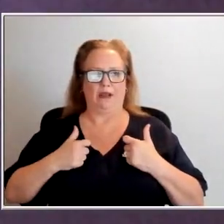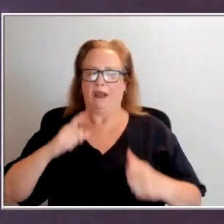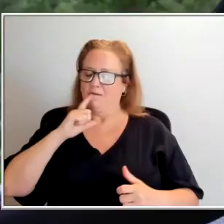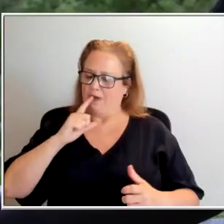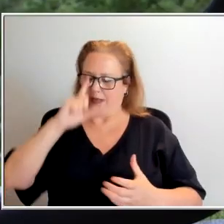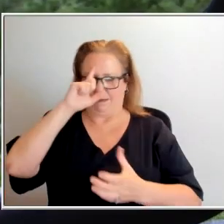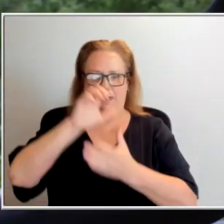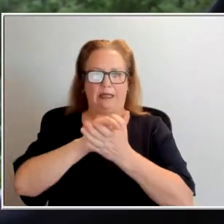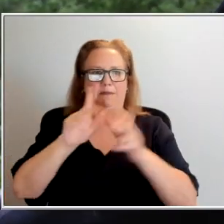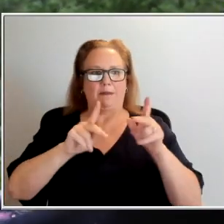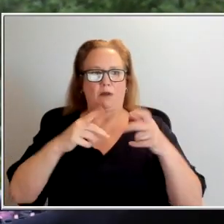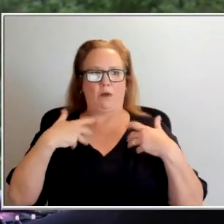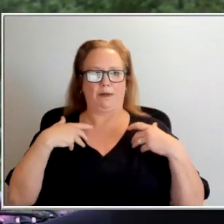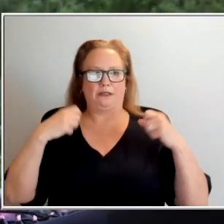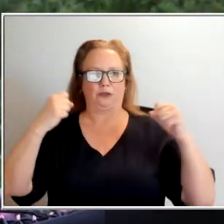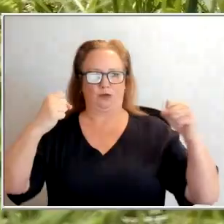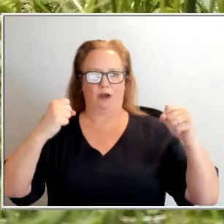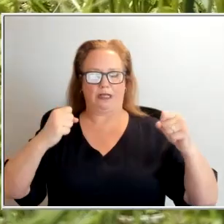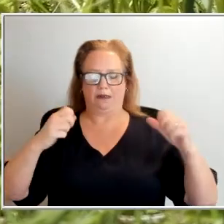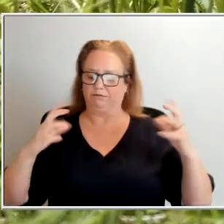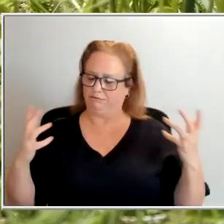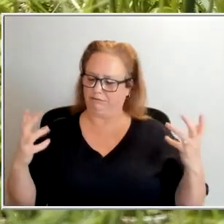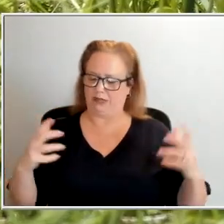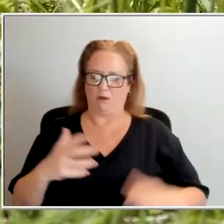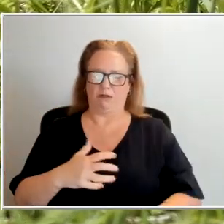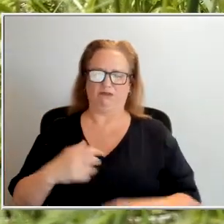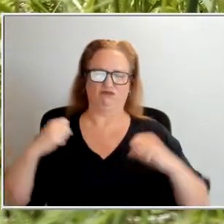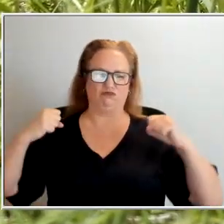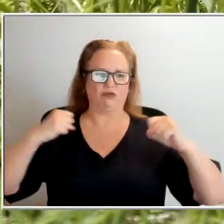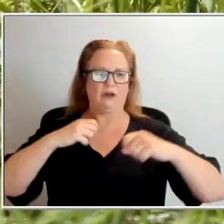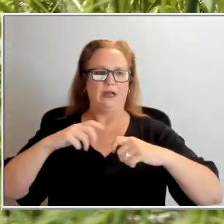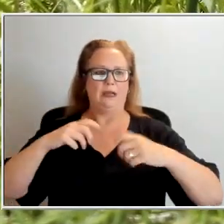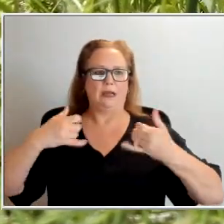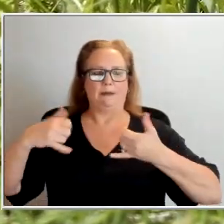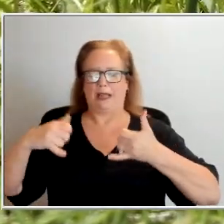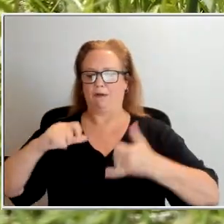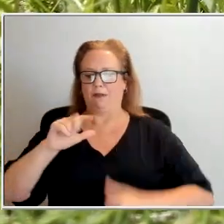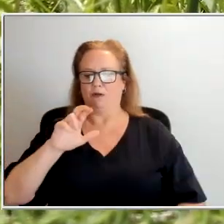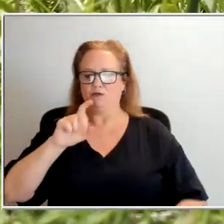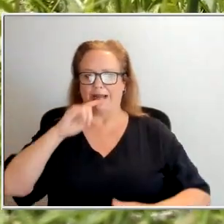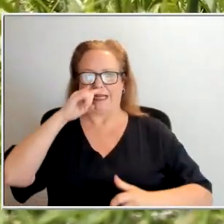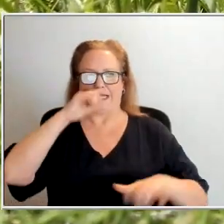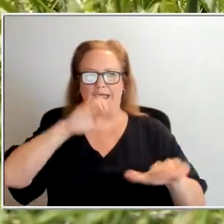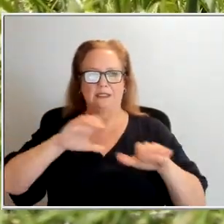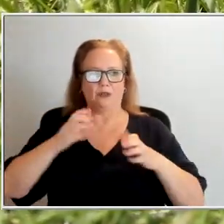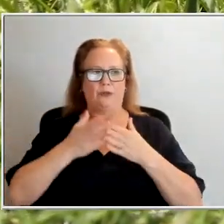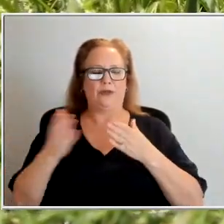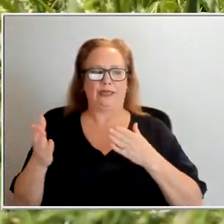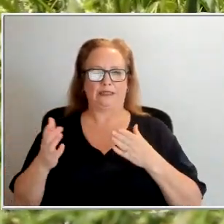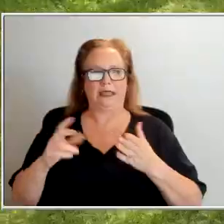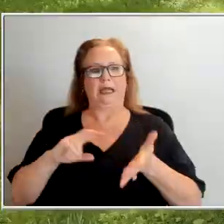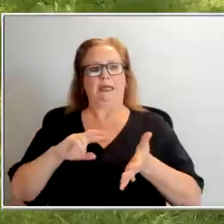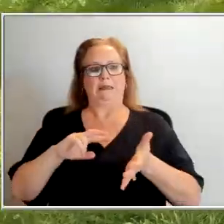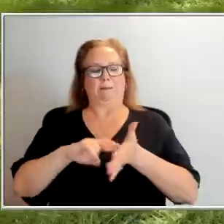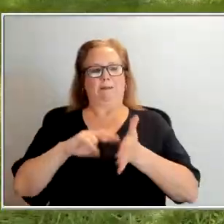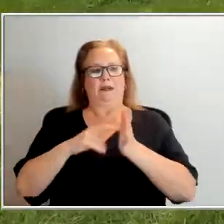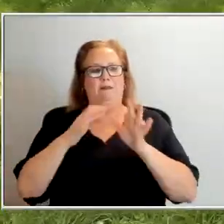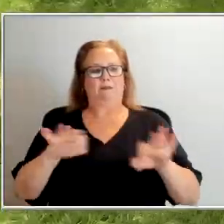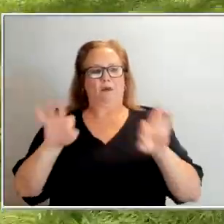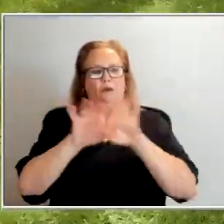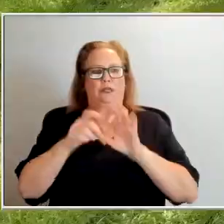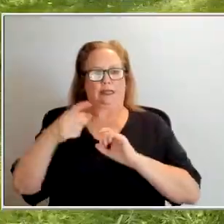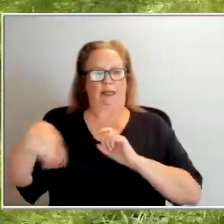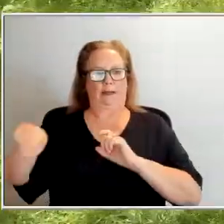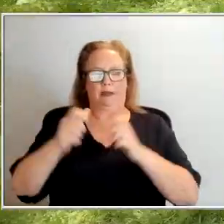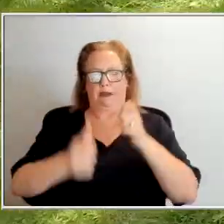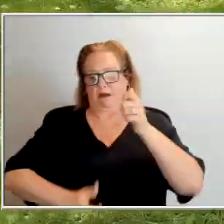to be strong, they want to be healthy, they want to be able to play with their grandkids and do things that mean something to them. We know that the majority